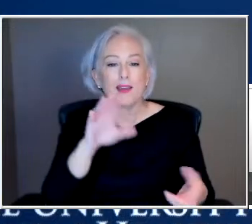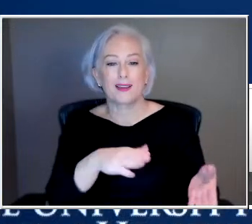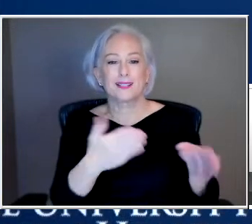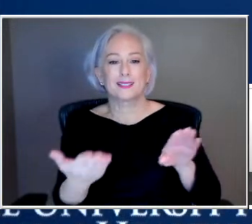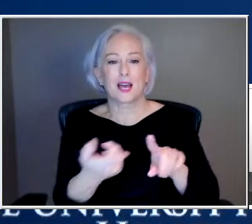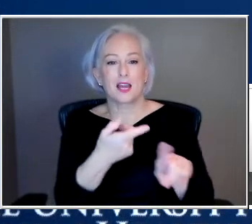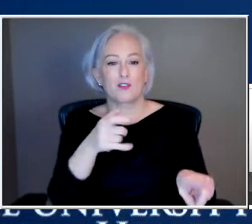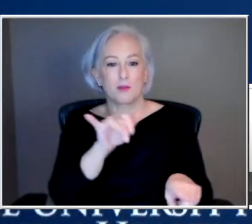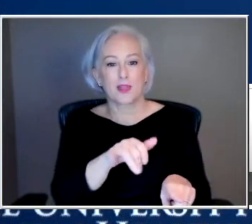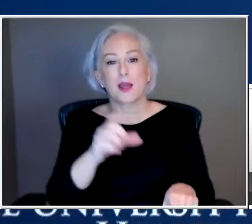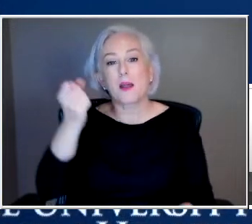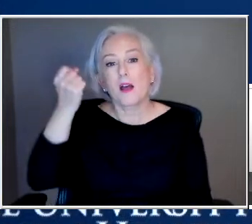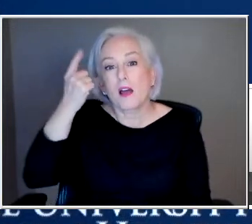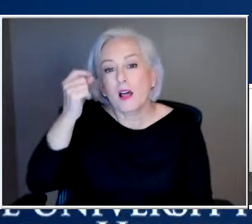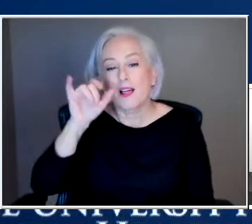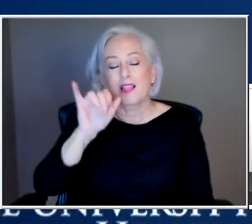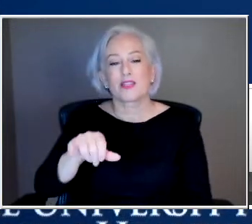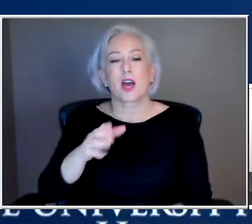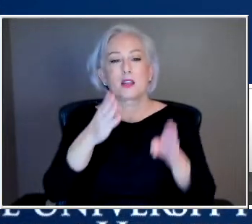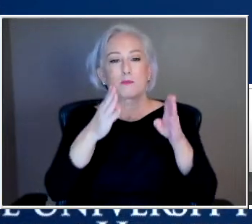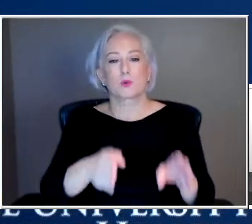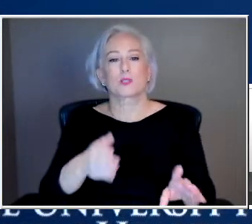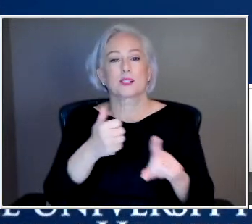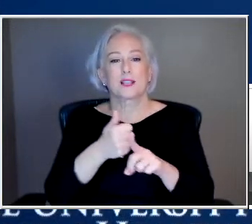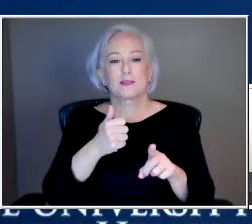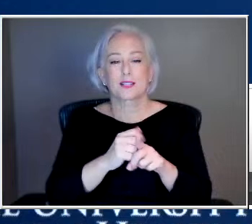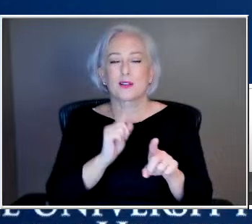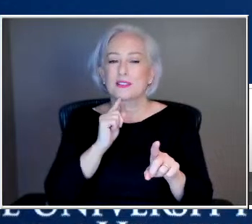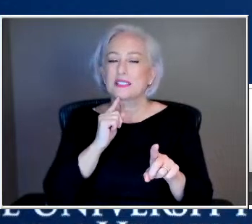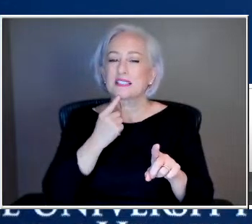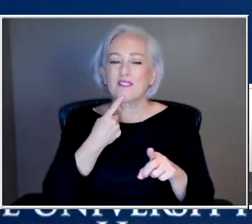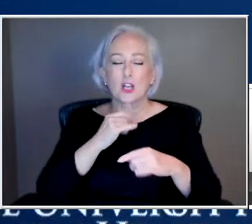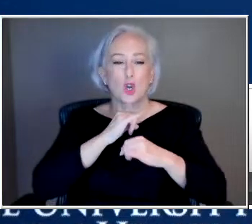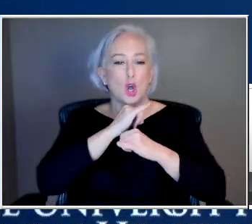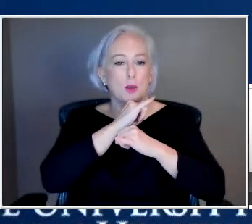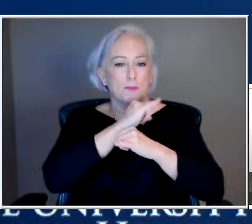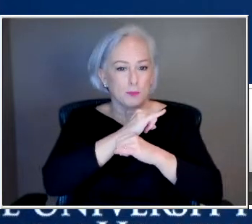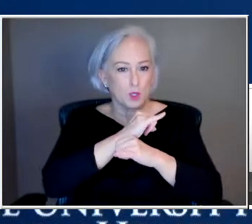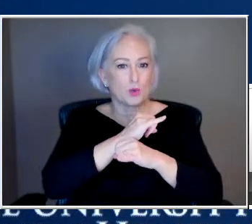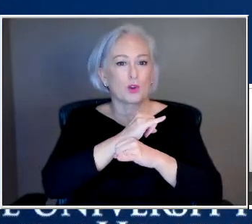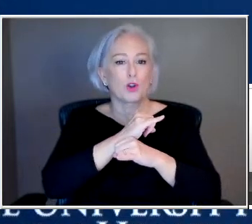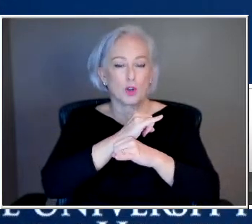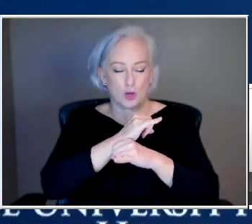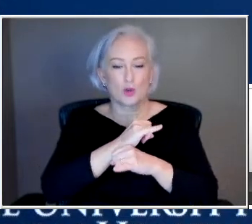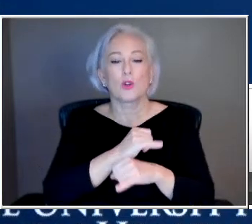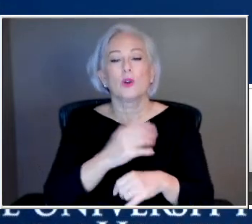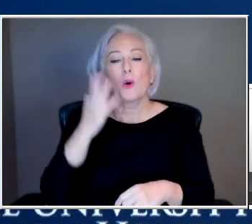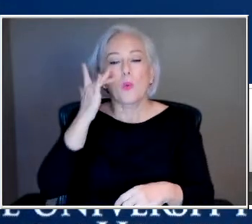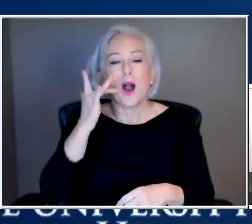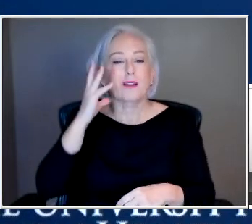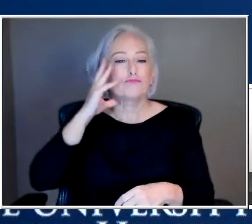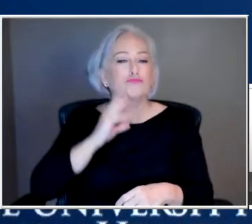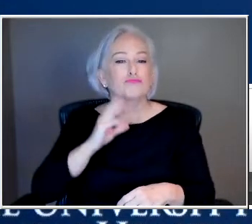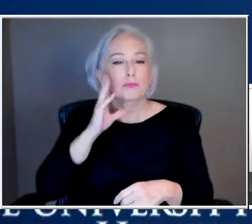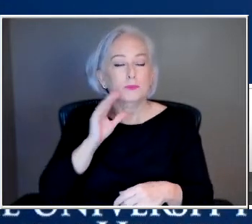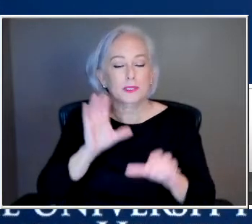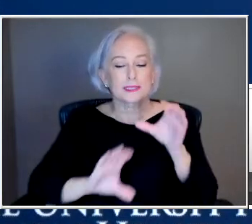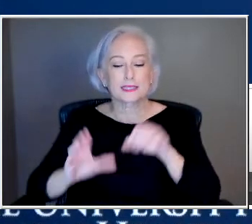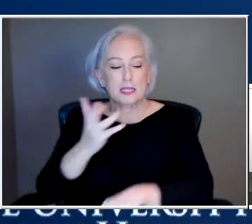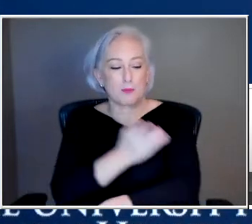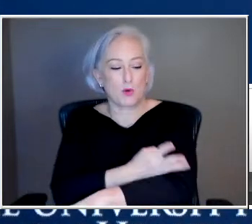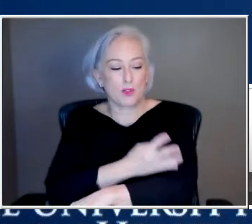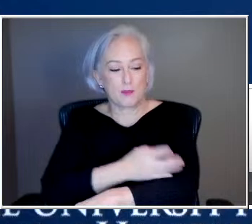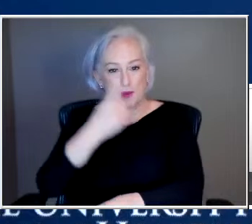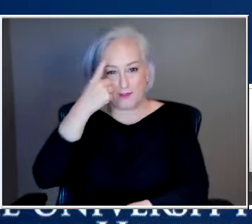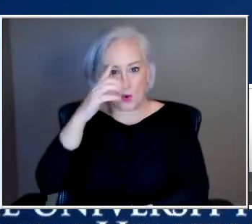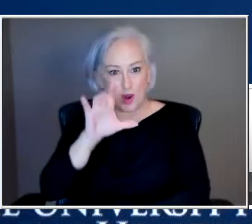severe immunocompromise as he was getting chemotherapy for cancer, and he was also older as